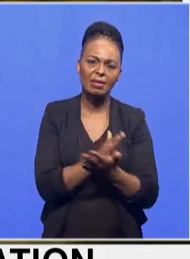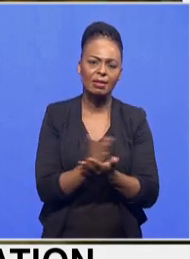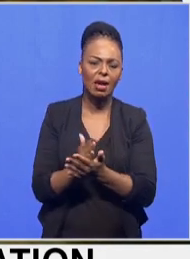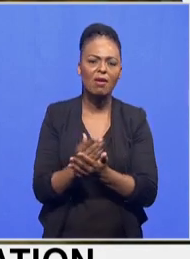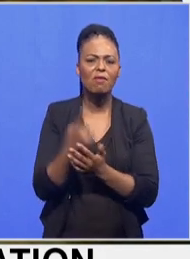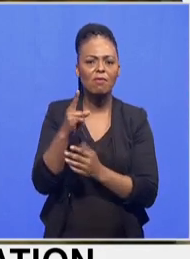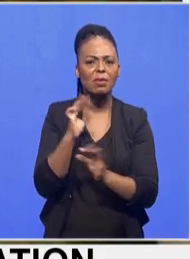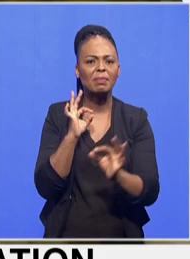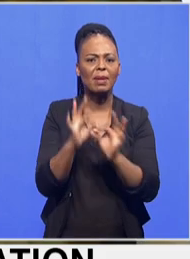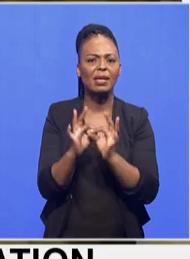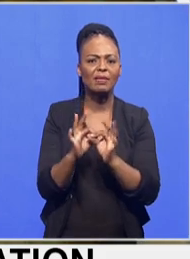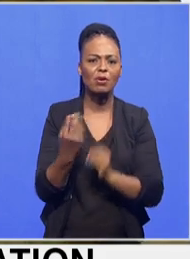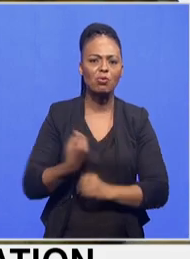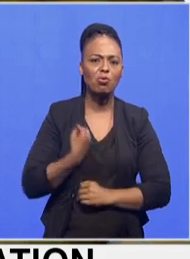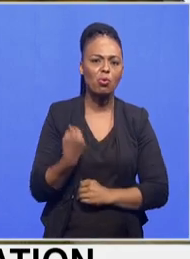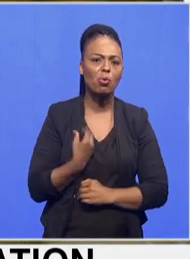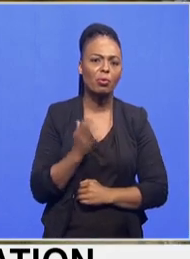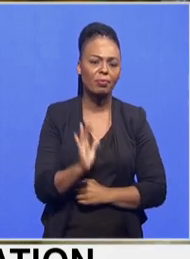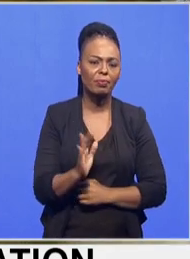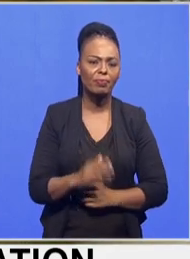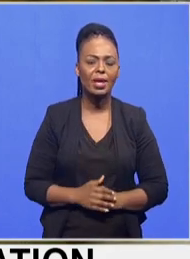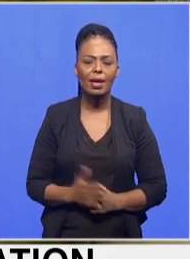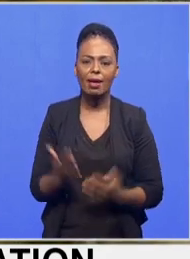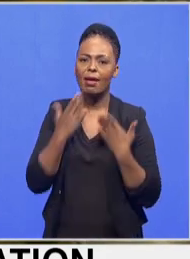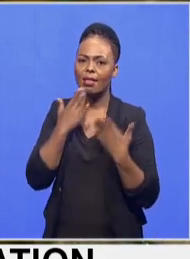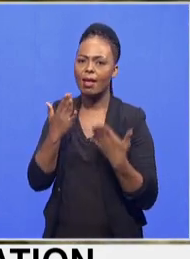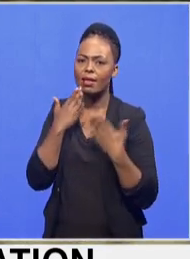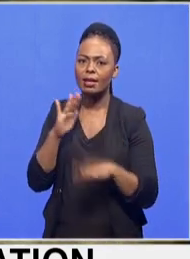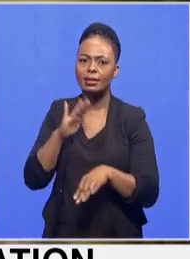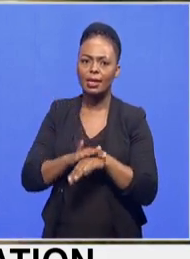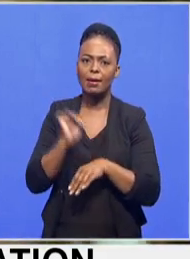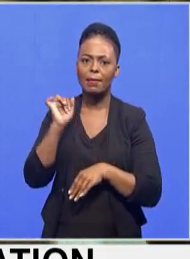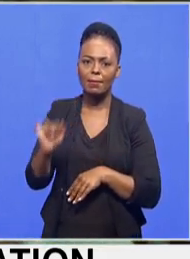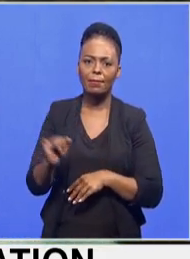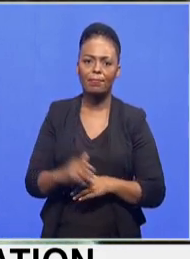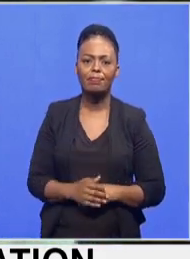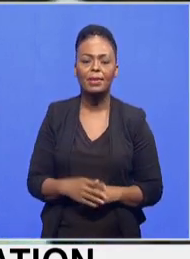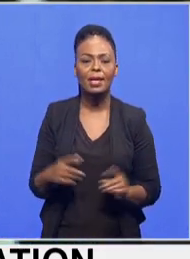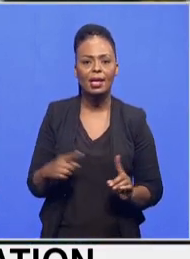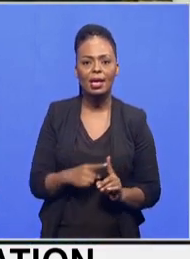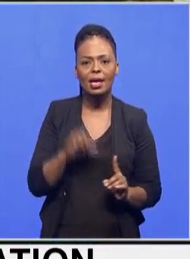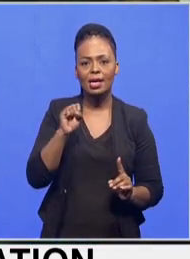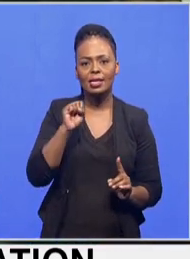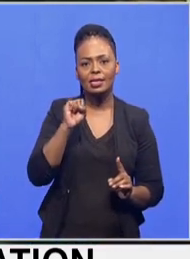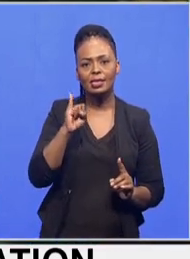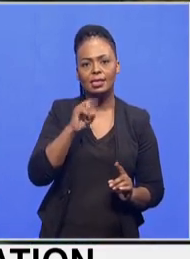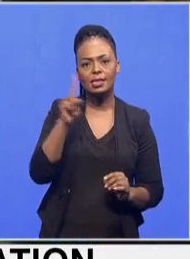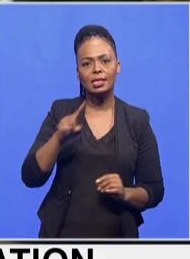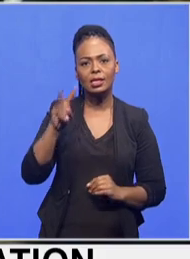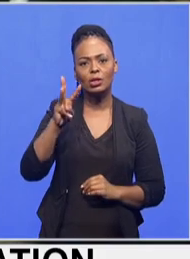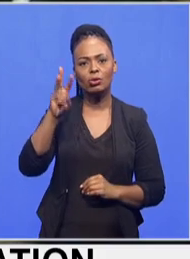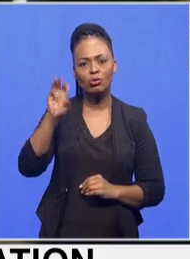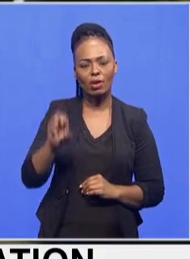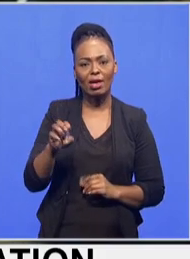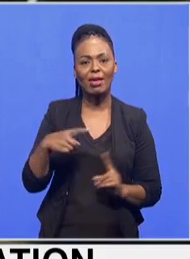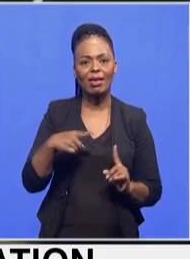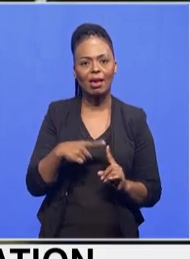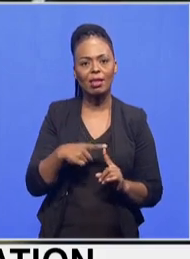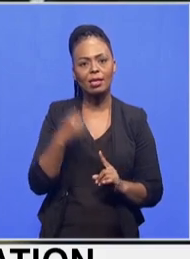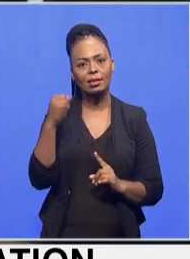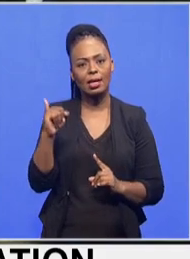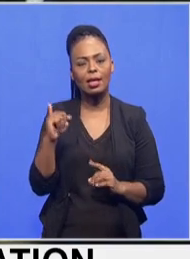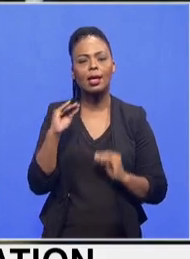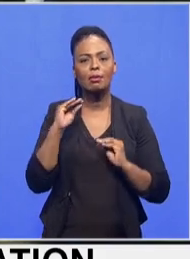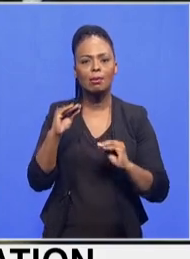people. Thank you very much for your time. That is Sizwe Masana, who is still in the